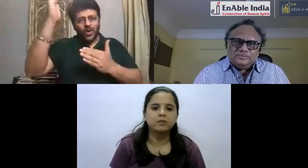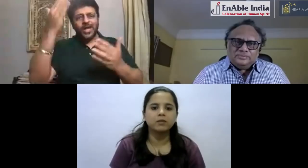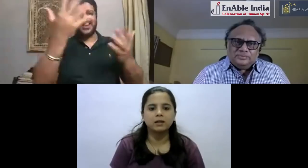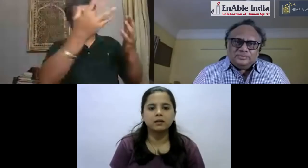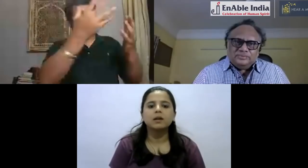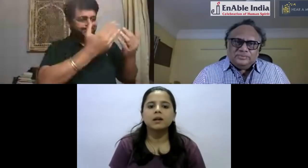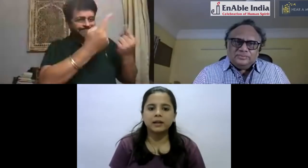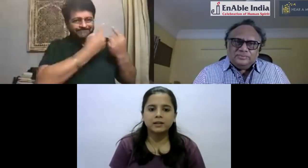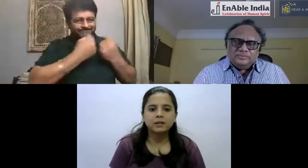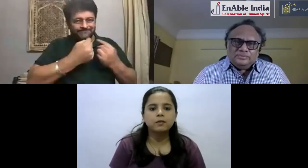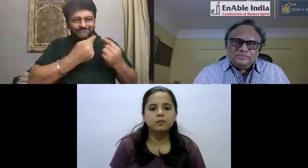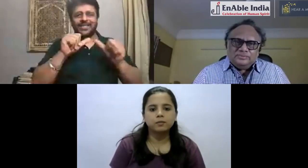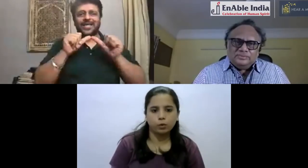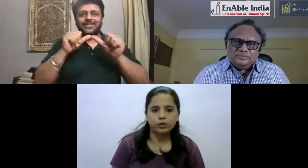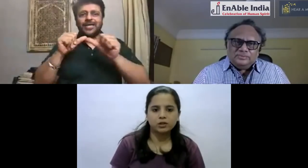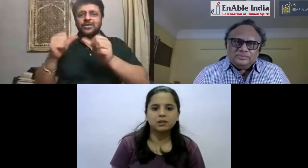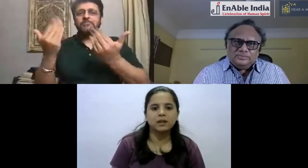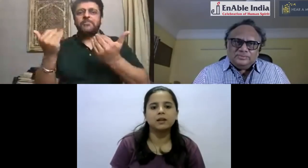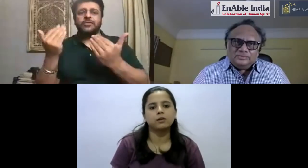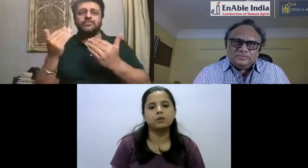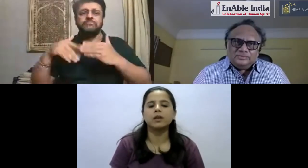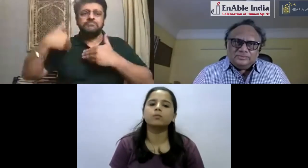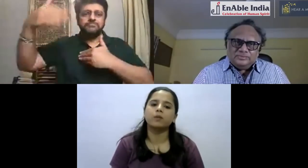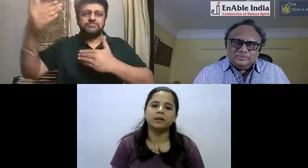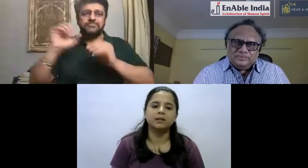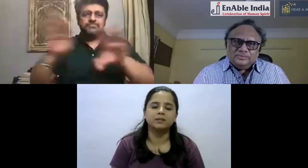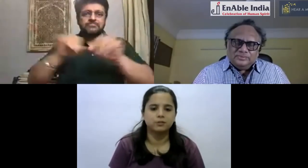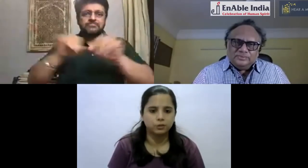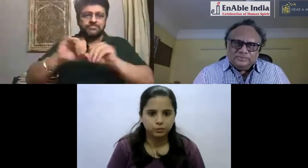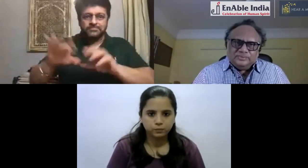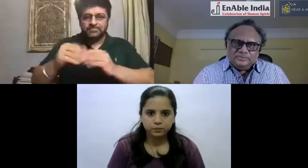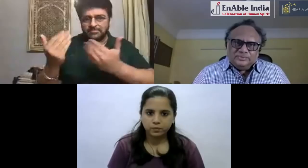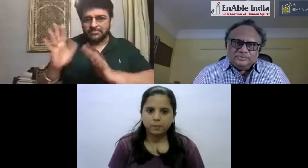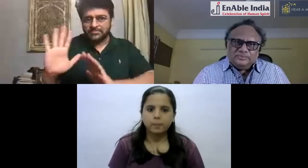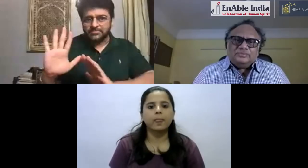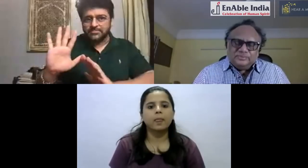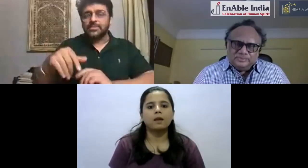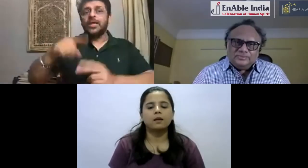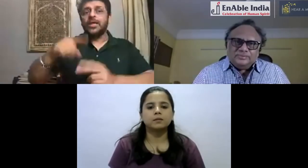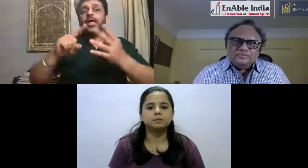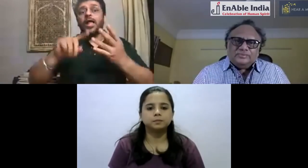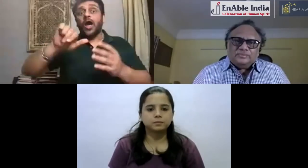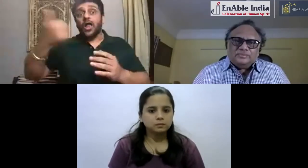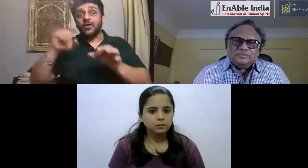form and we can collect it, the questions, and later on we can provide the answers to you.